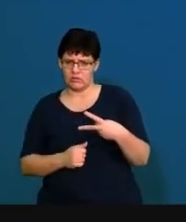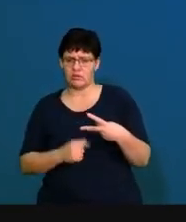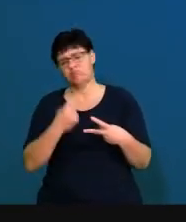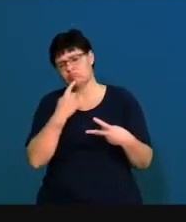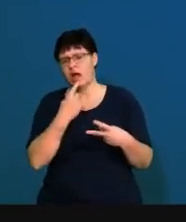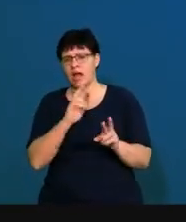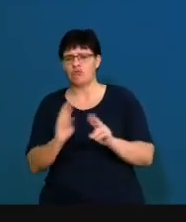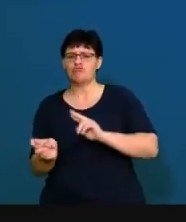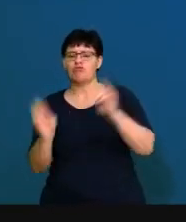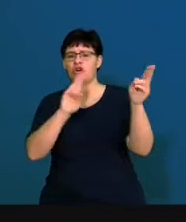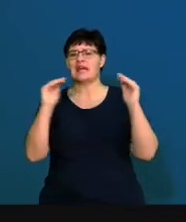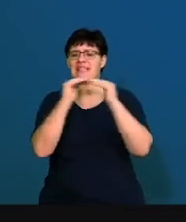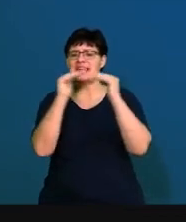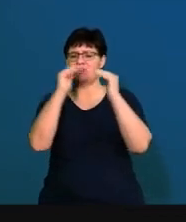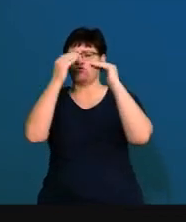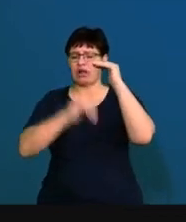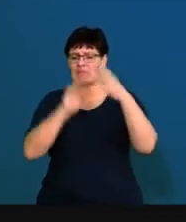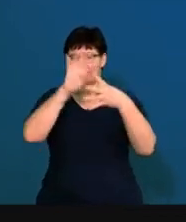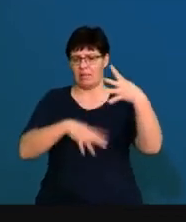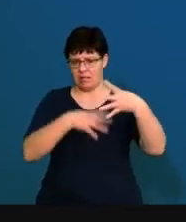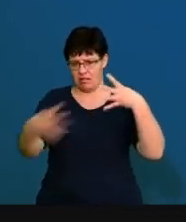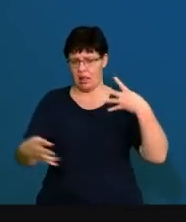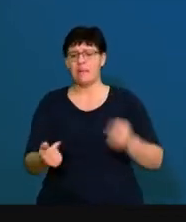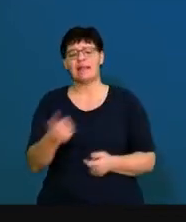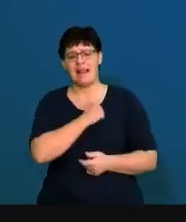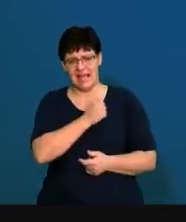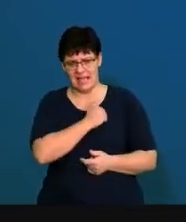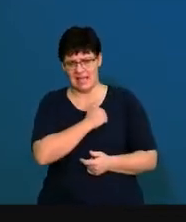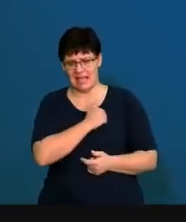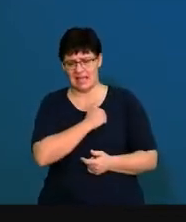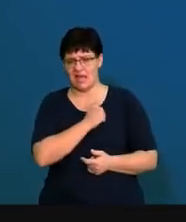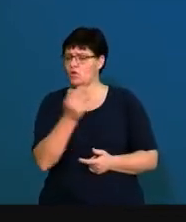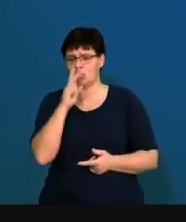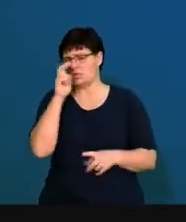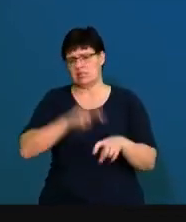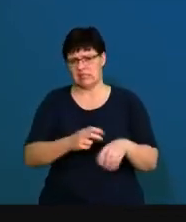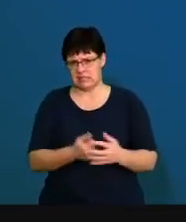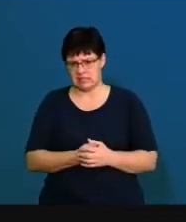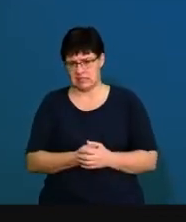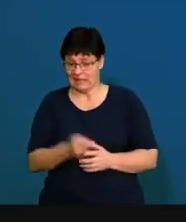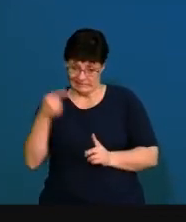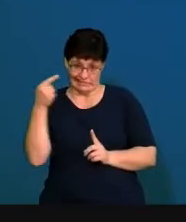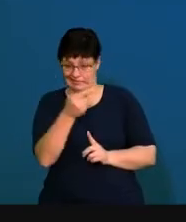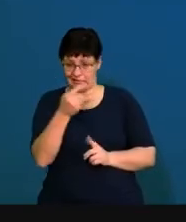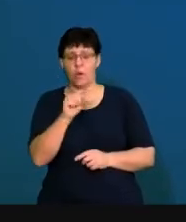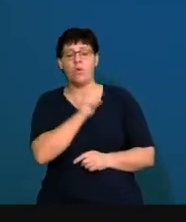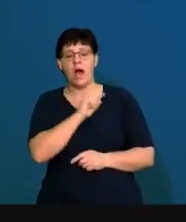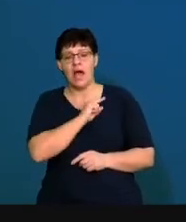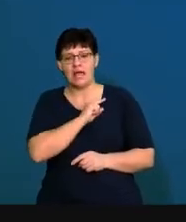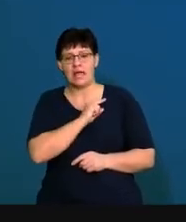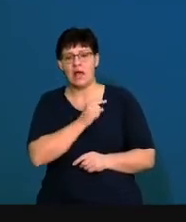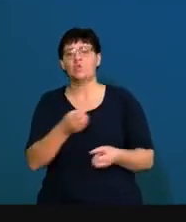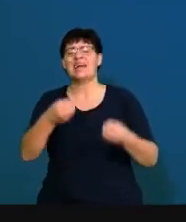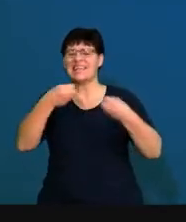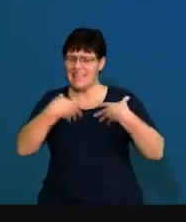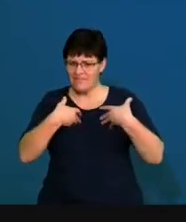even refer to the standard reduction potential table, but fortunately enough, you do not have to do this in this case. Why?